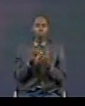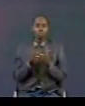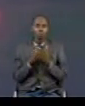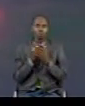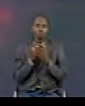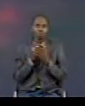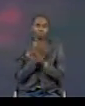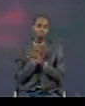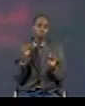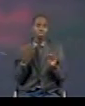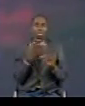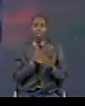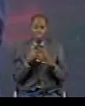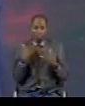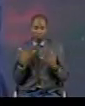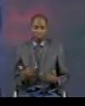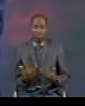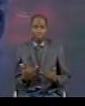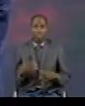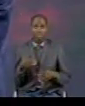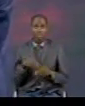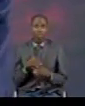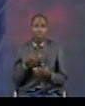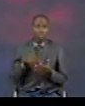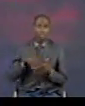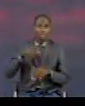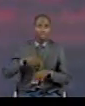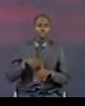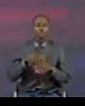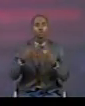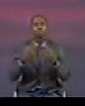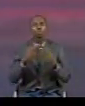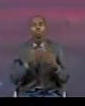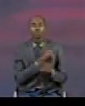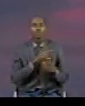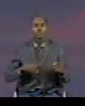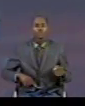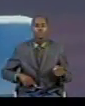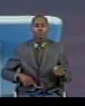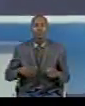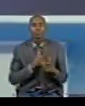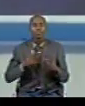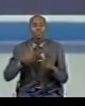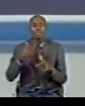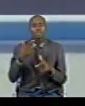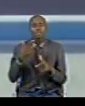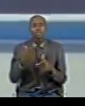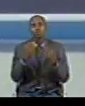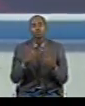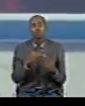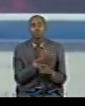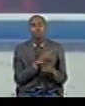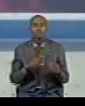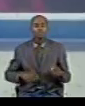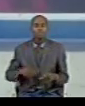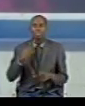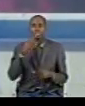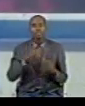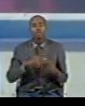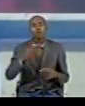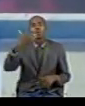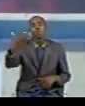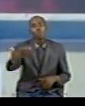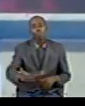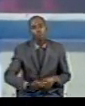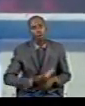the present day, you come to the Lord, and they came to the Lord. Welcome into your